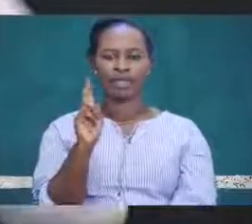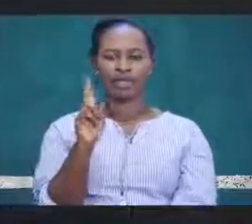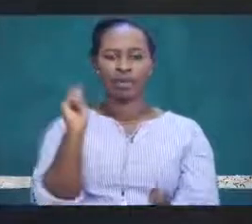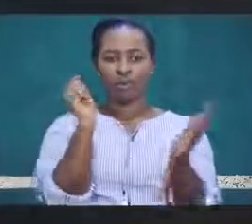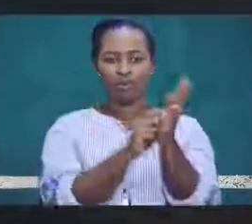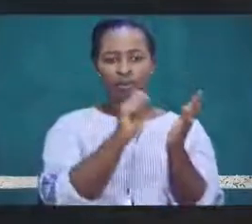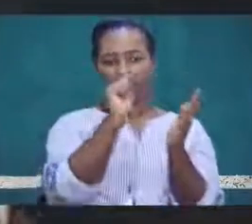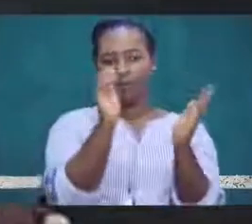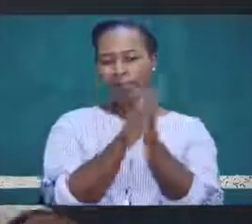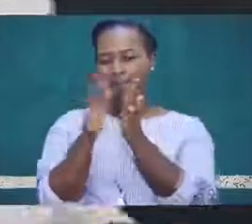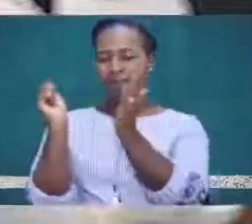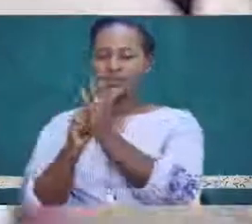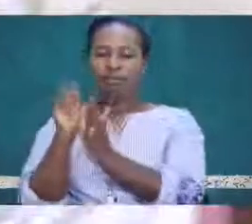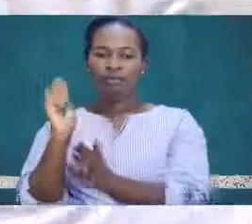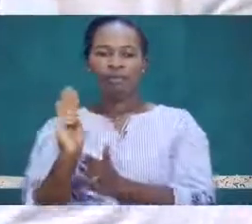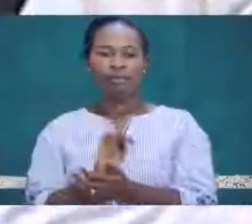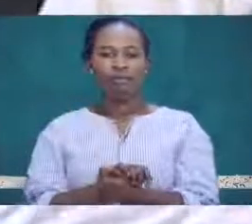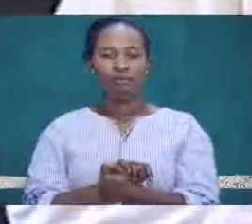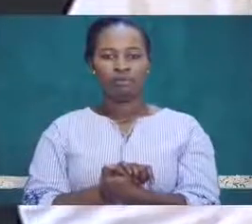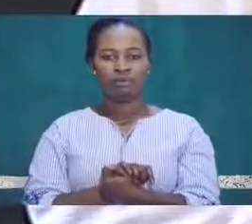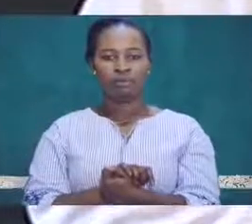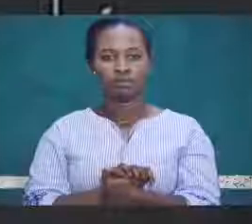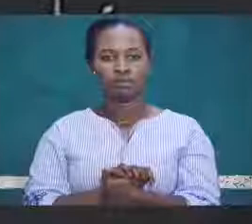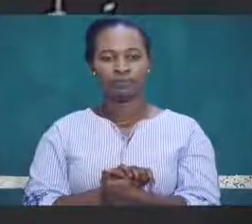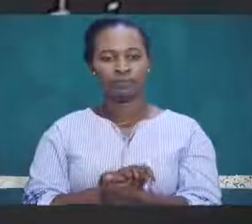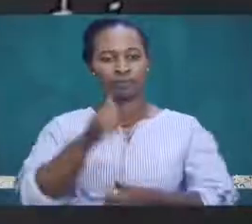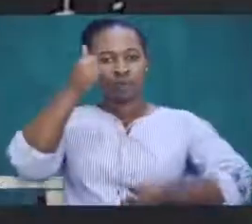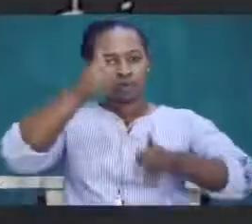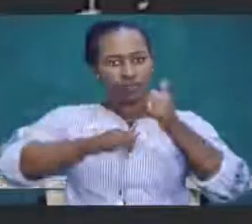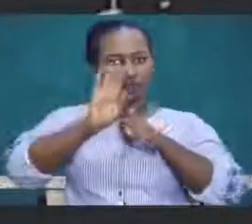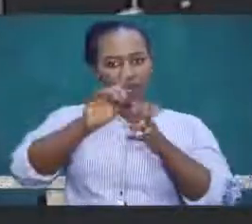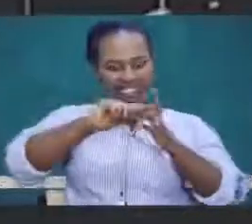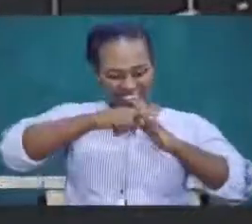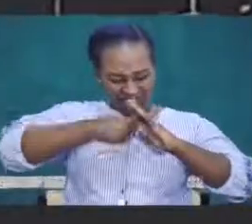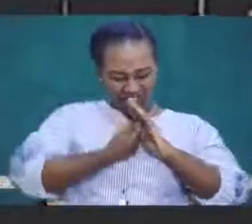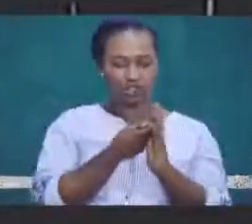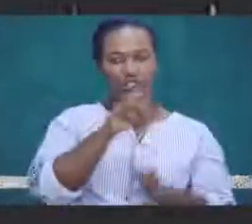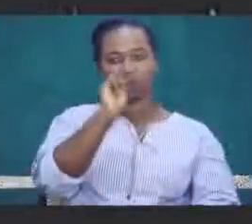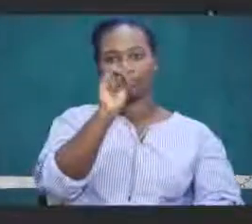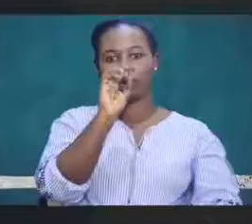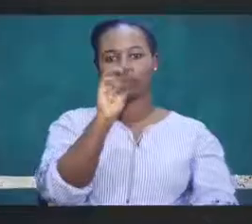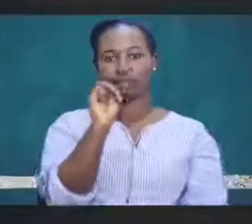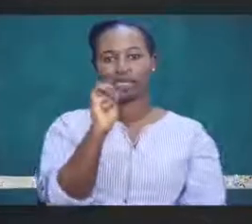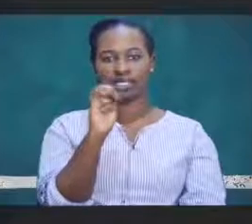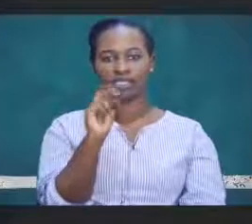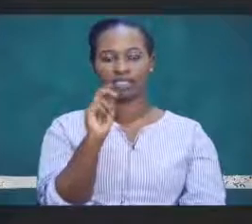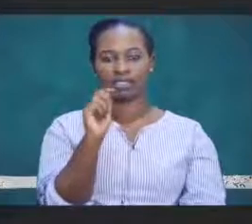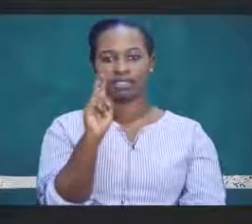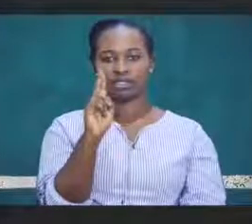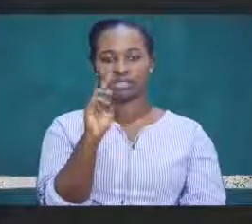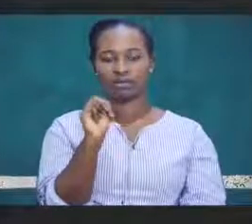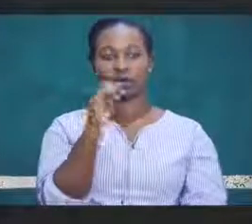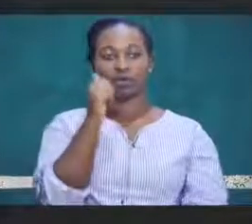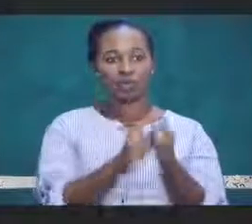momentum at point what? At point B. Which one is initial momentum? Initial momentum is the